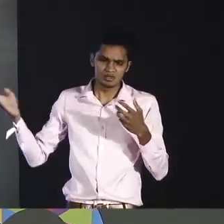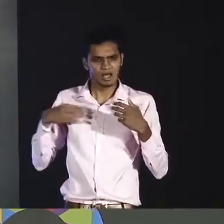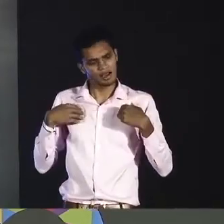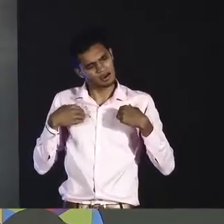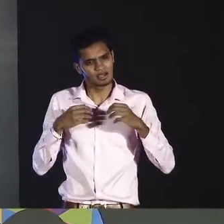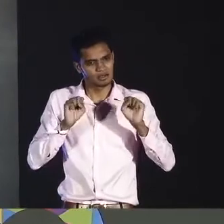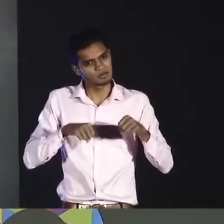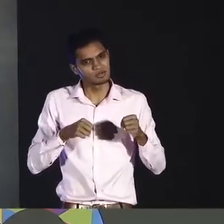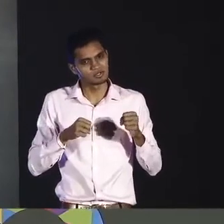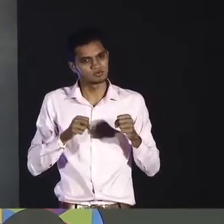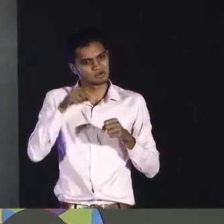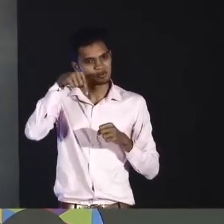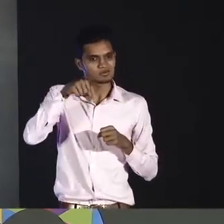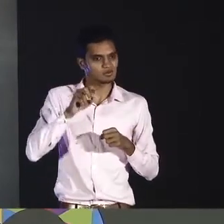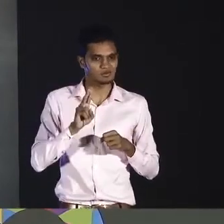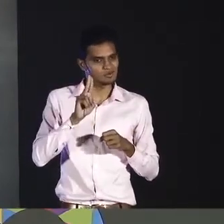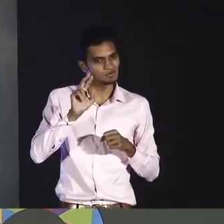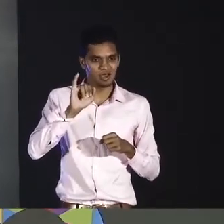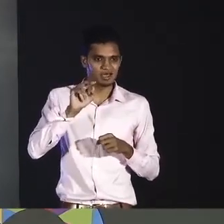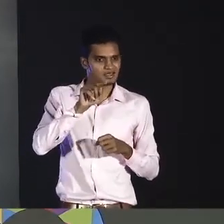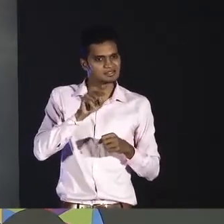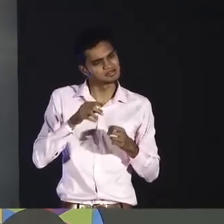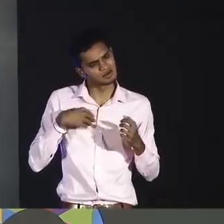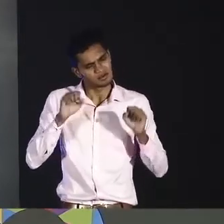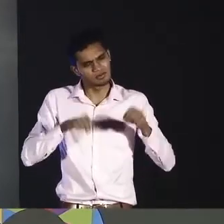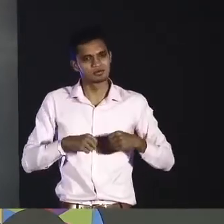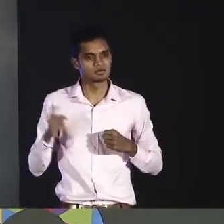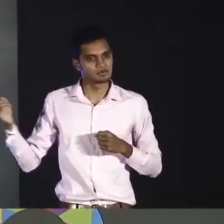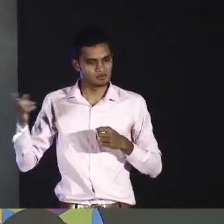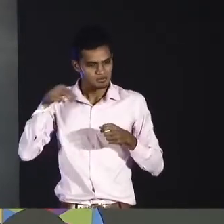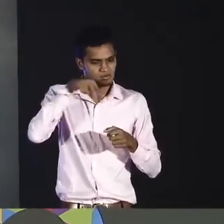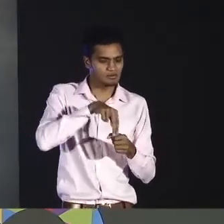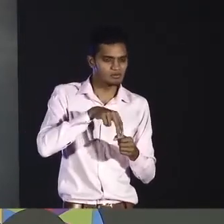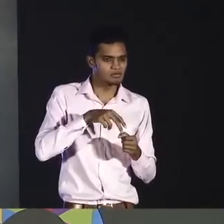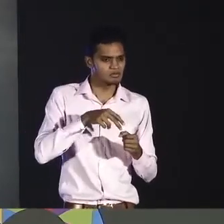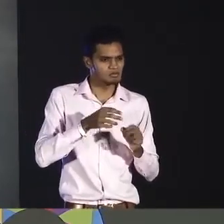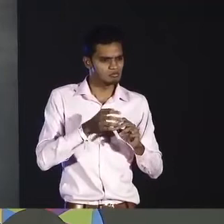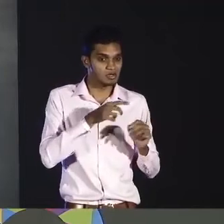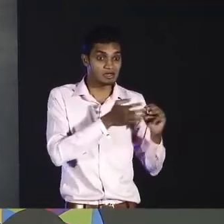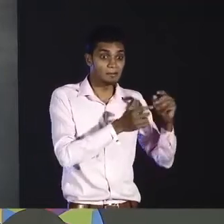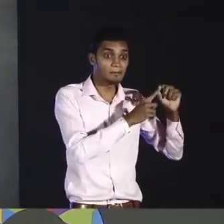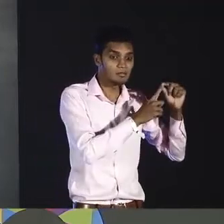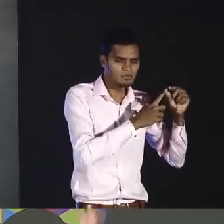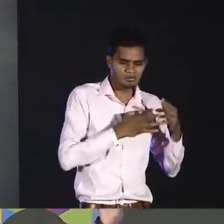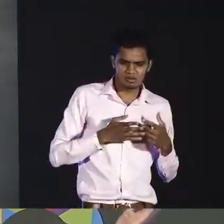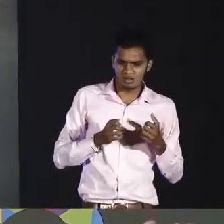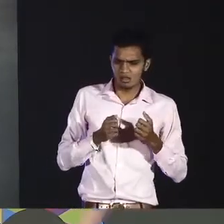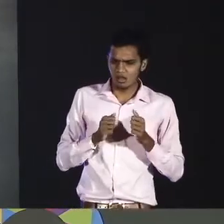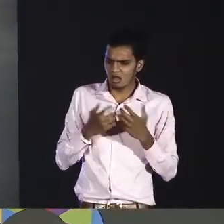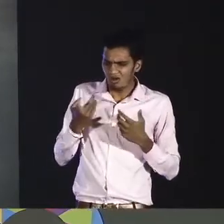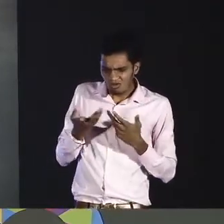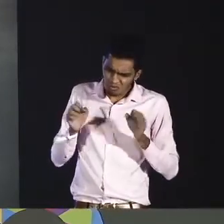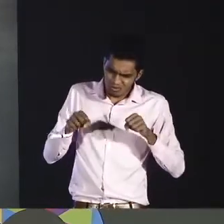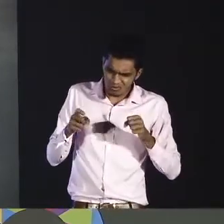said, "I've got a great memory, sir. 48 slides is not a problem. 6 teams, 8 rounds. I'll memorize the slides one after the other, and even there'll